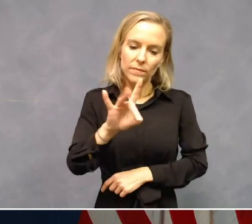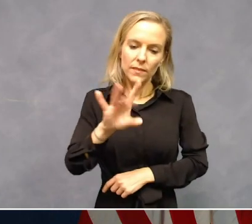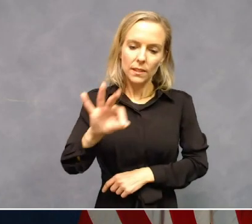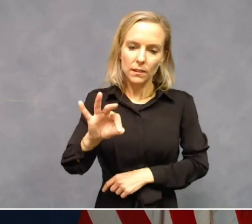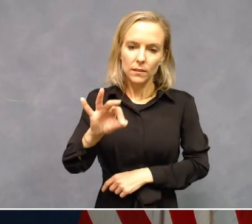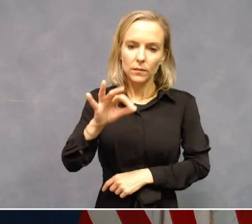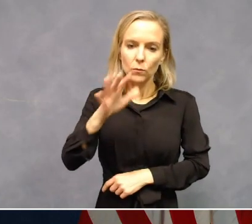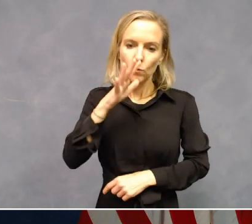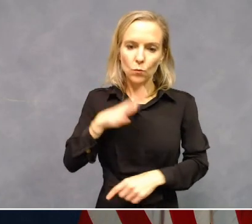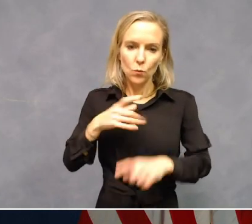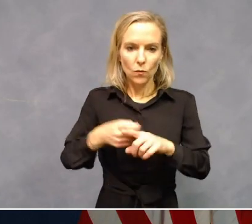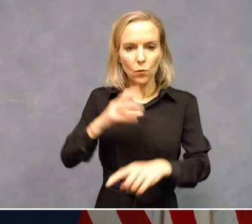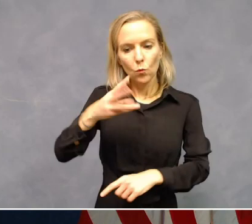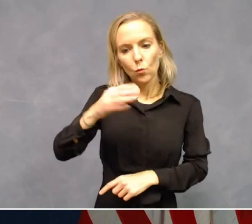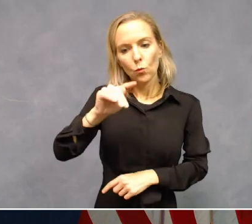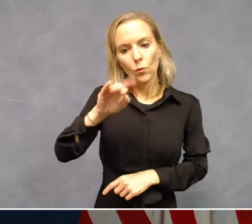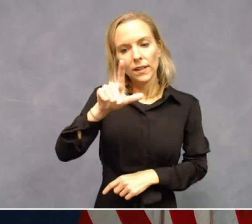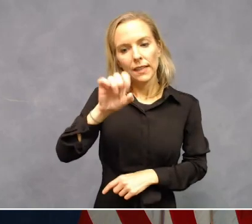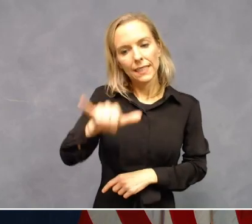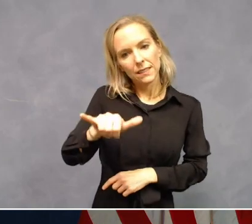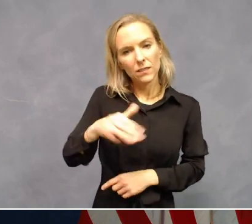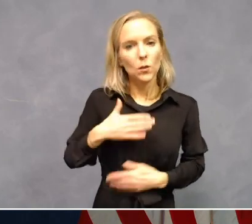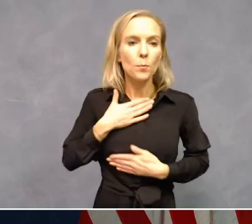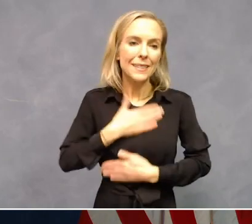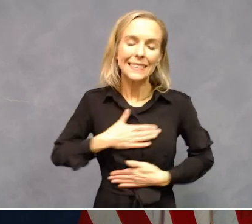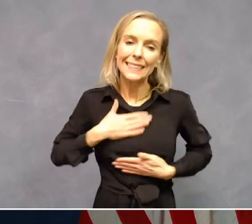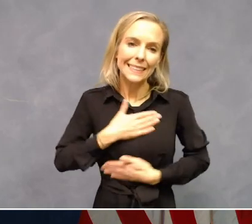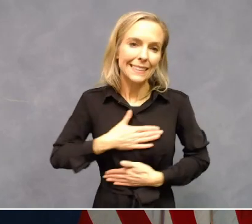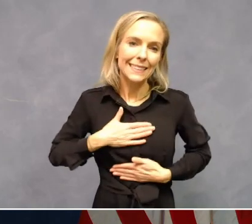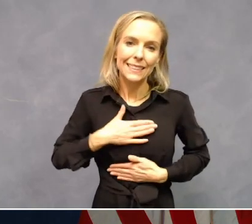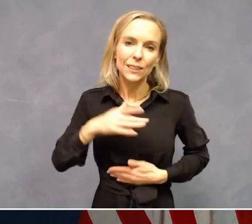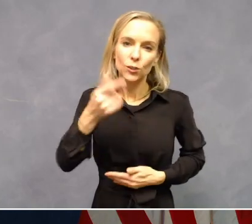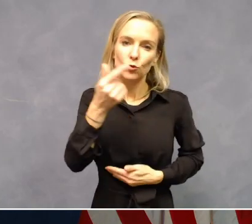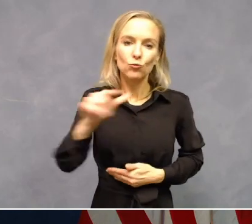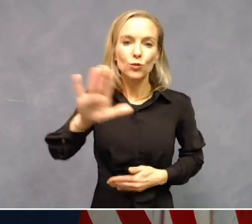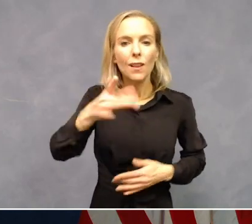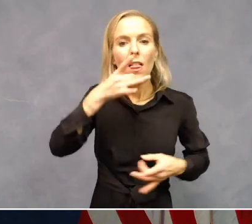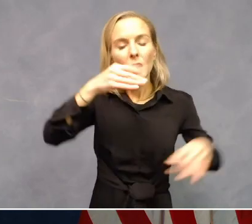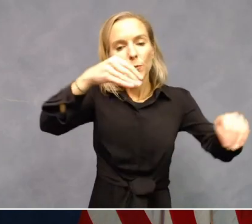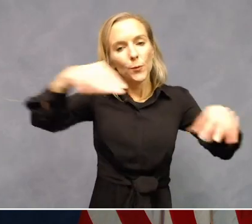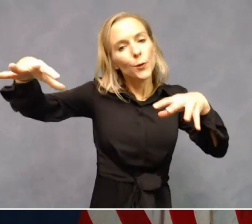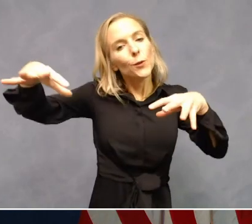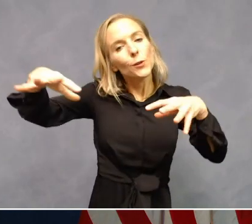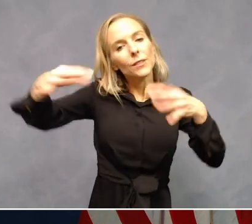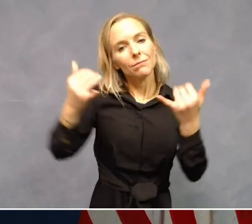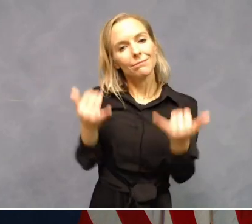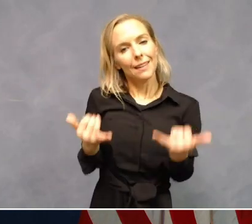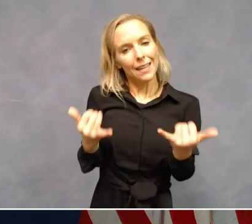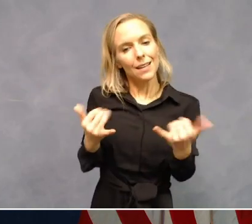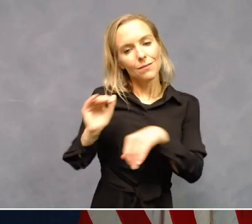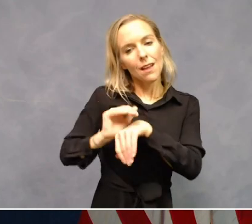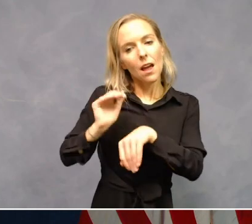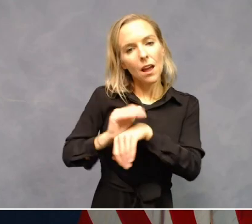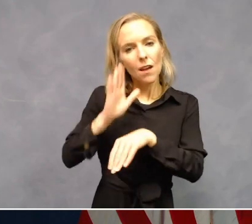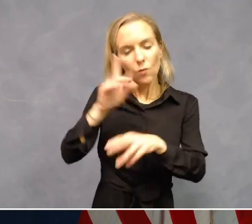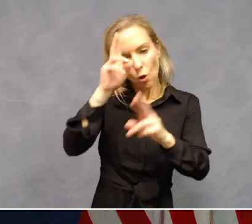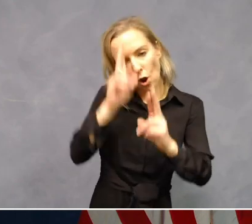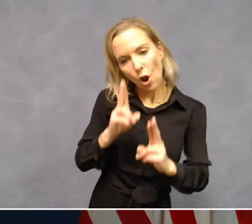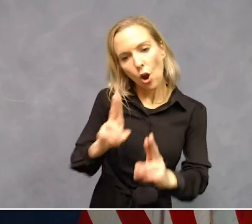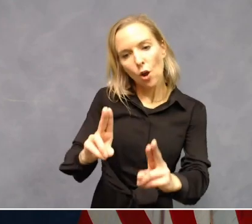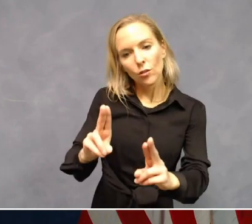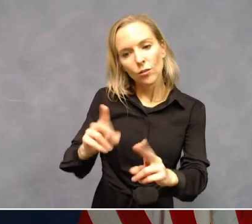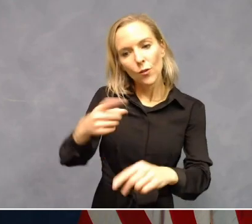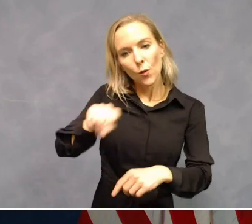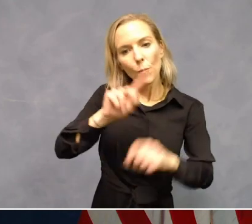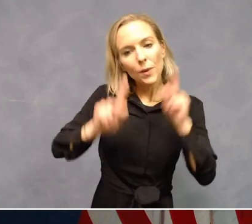from Whitley. Please turn those green lights on tonight in honor of these 19 people. Please ring your bells at 10 a.m. tomorrow